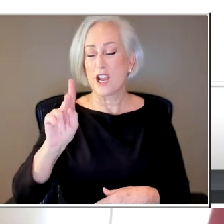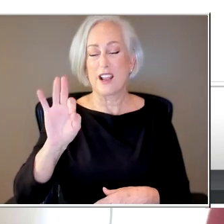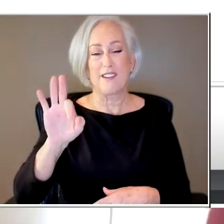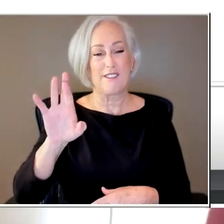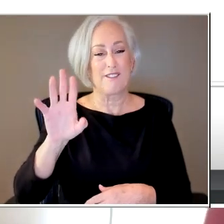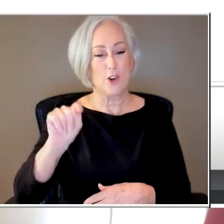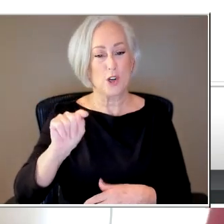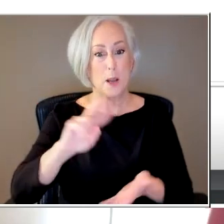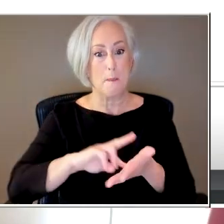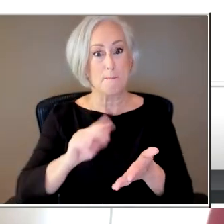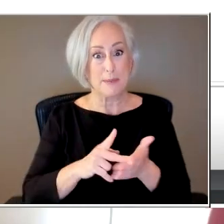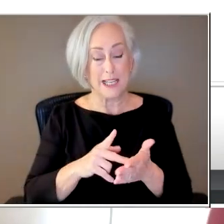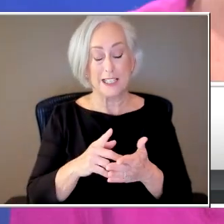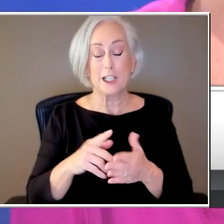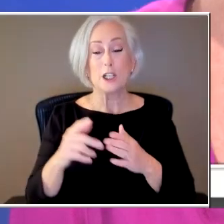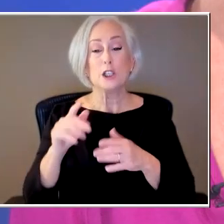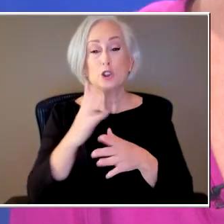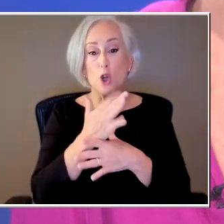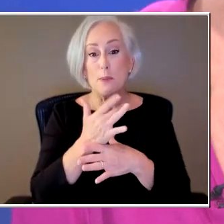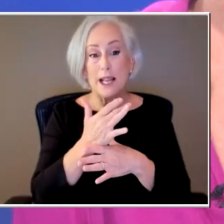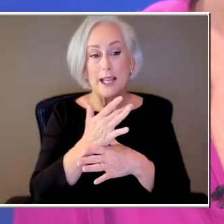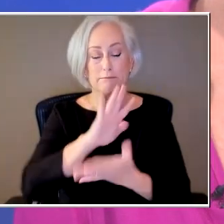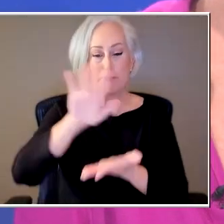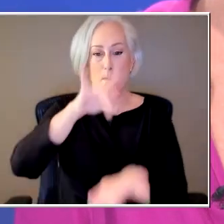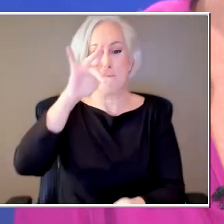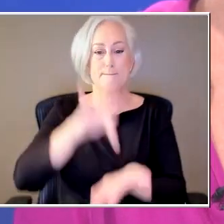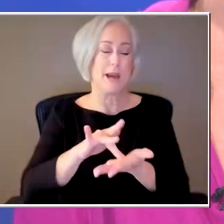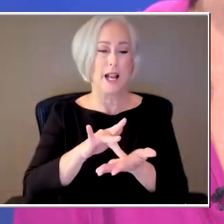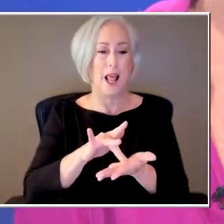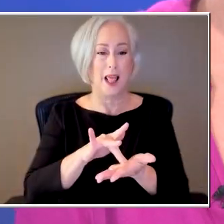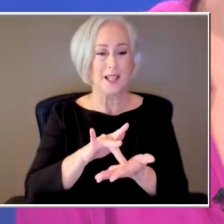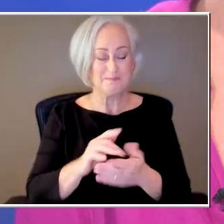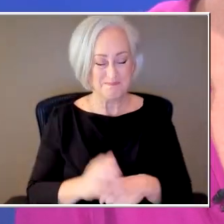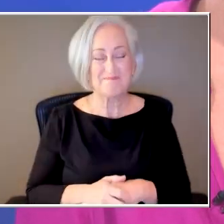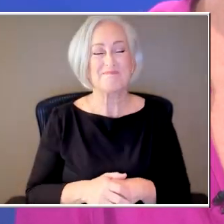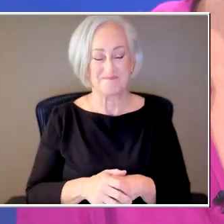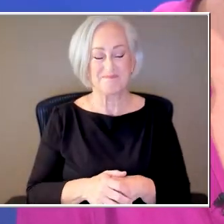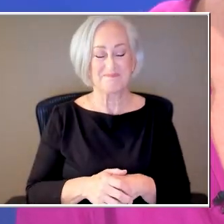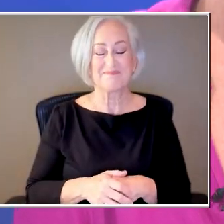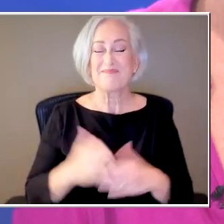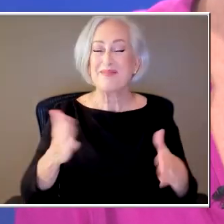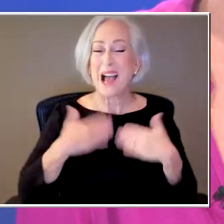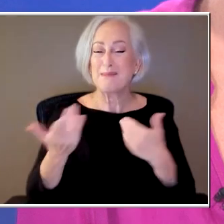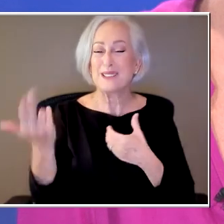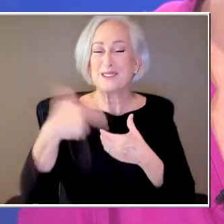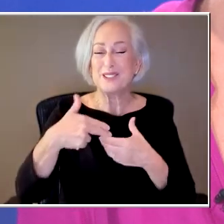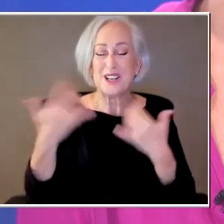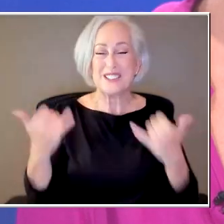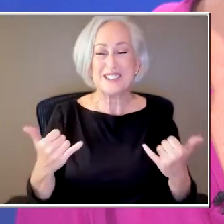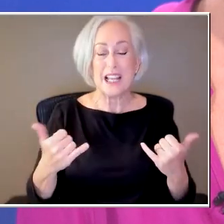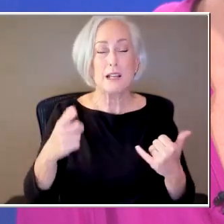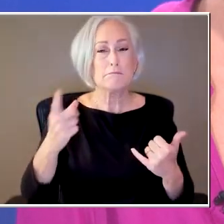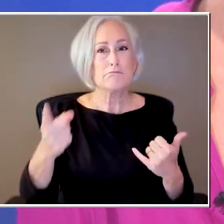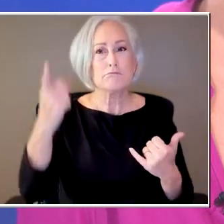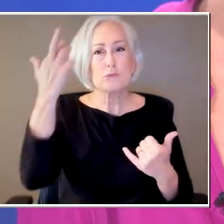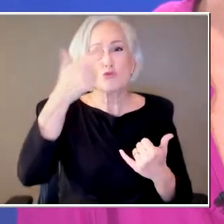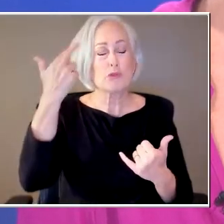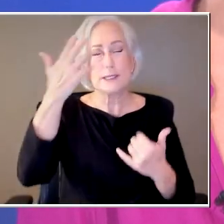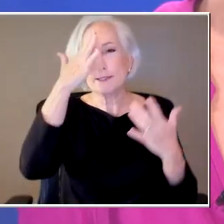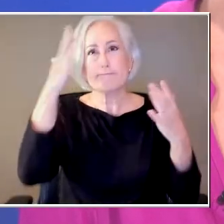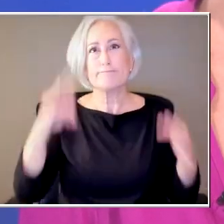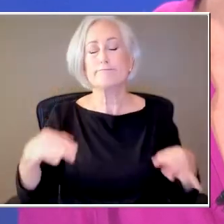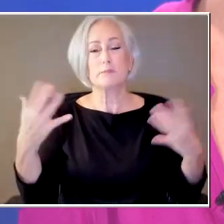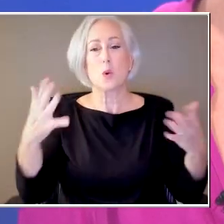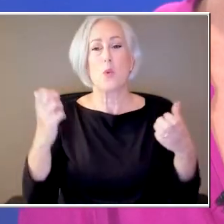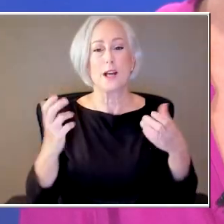in the middle of Germany. Well, so glad to have you with us today. What compelled you to sign up to be a donor? And when